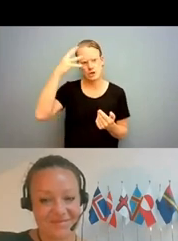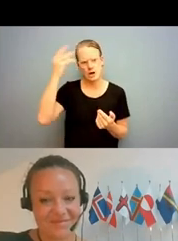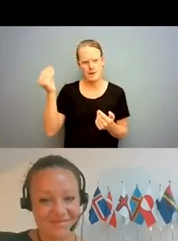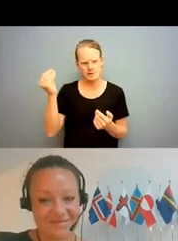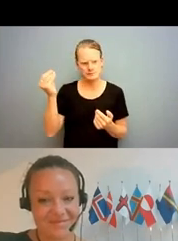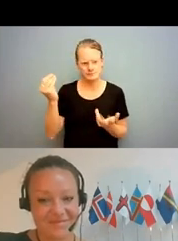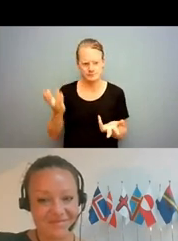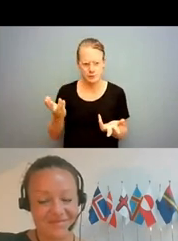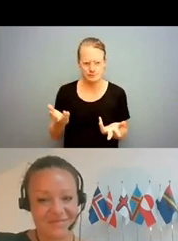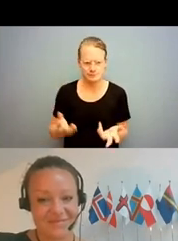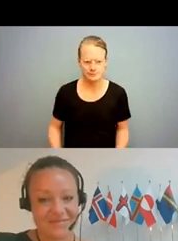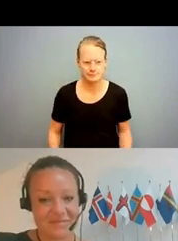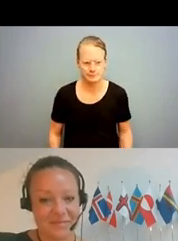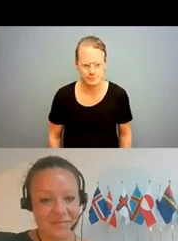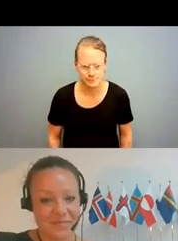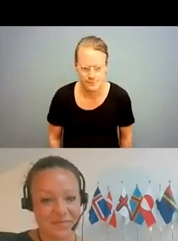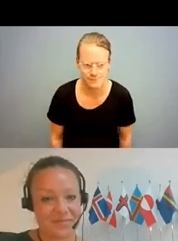tämän alkuuusi tuon